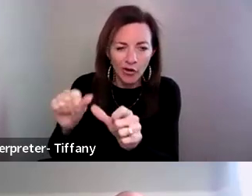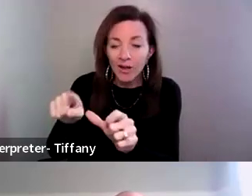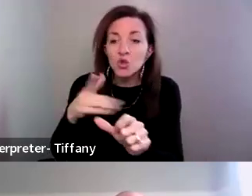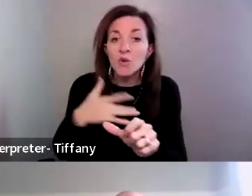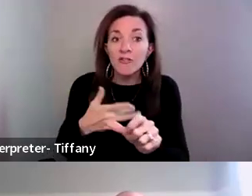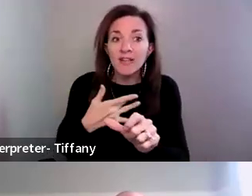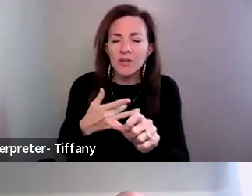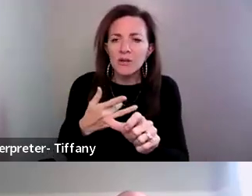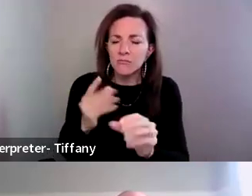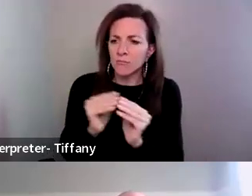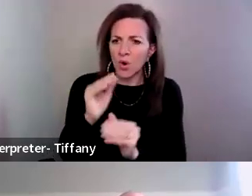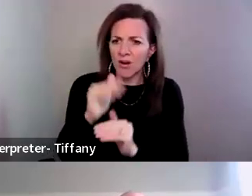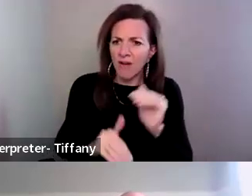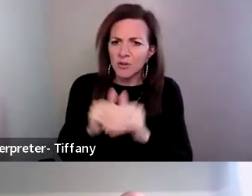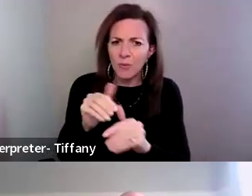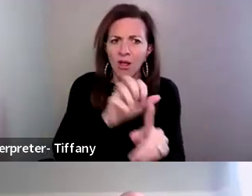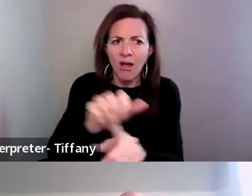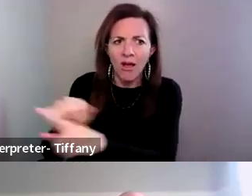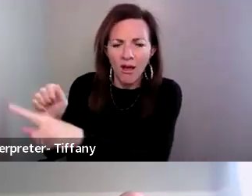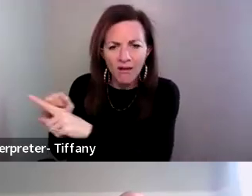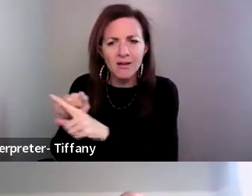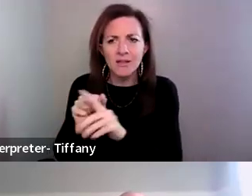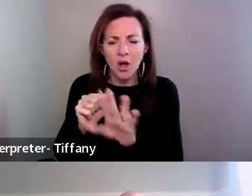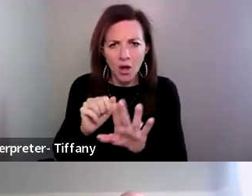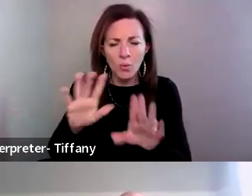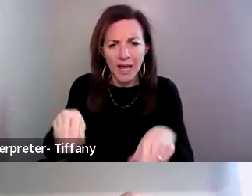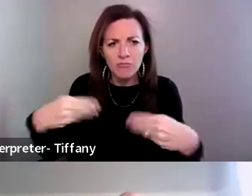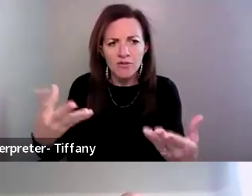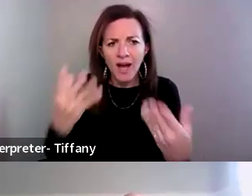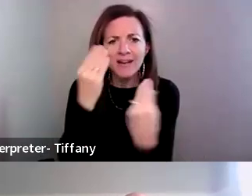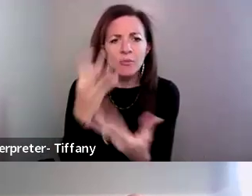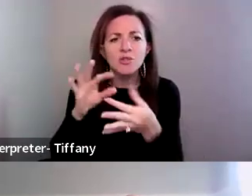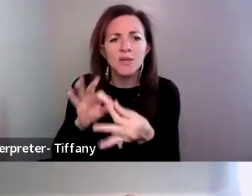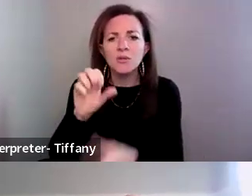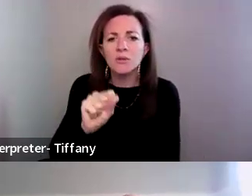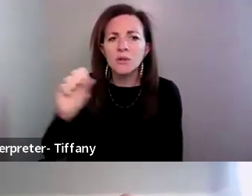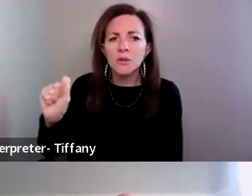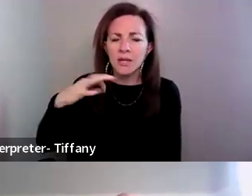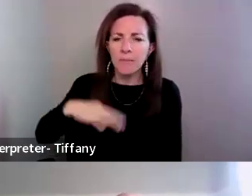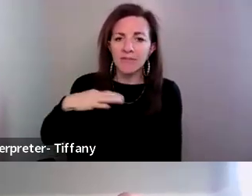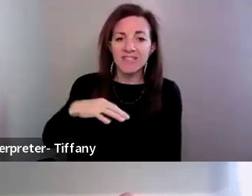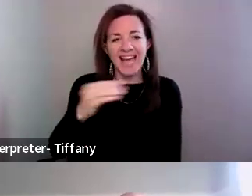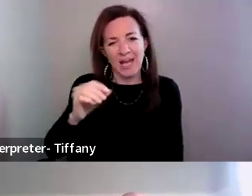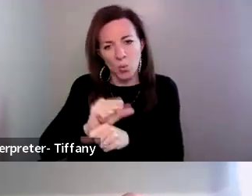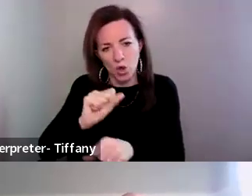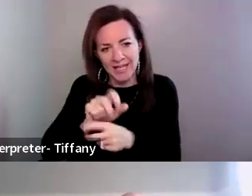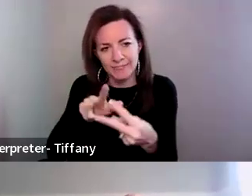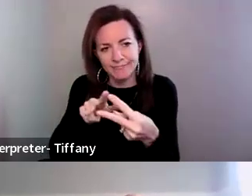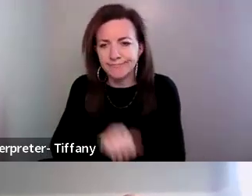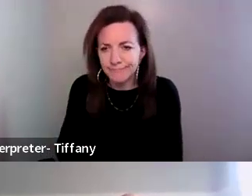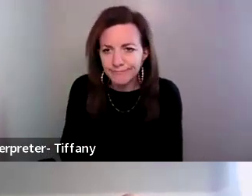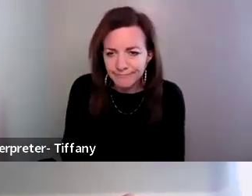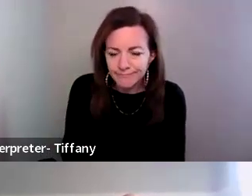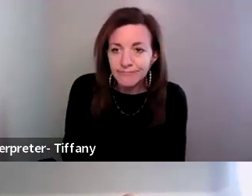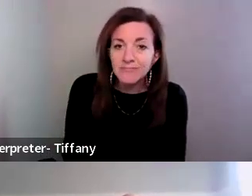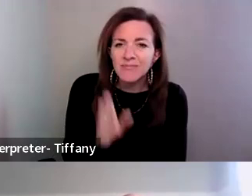feel more comfortable helping give people information about Social Security benefits and working. And then I'm